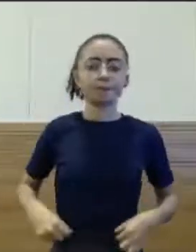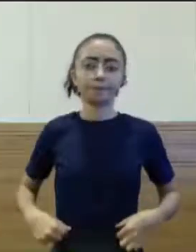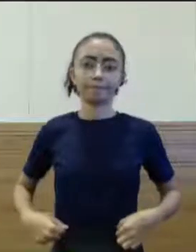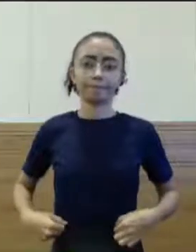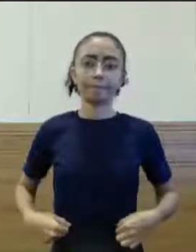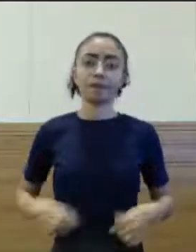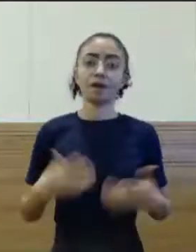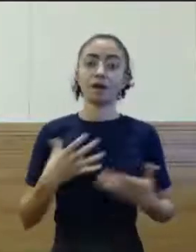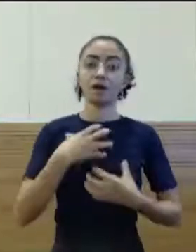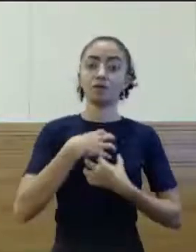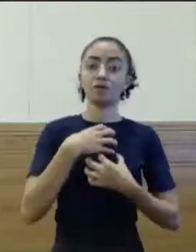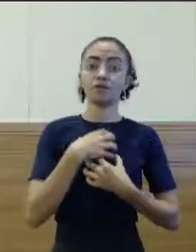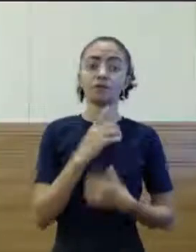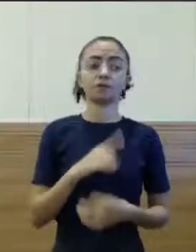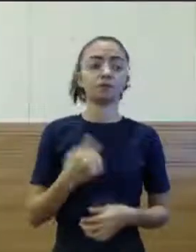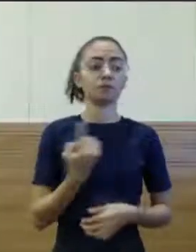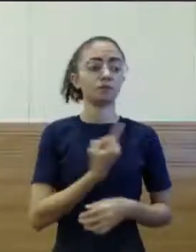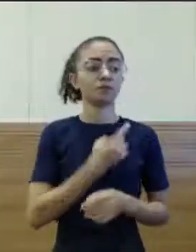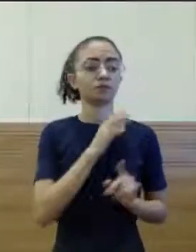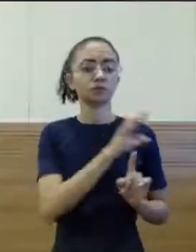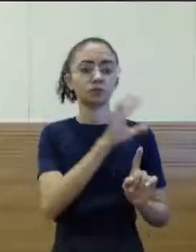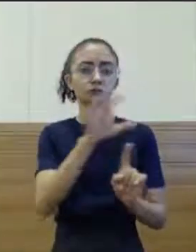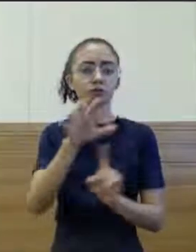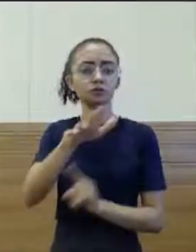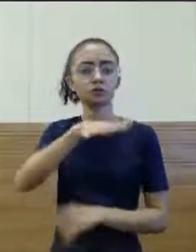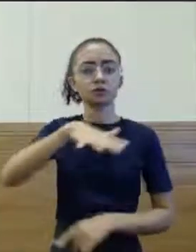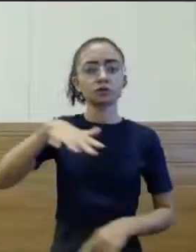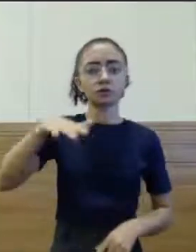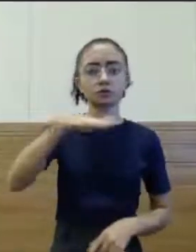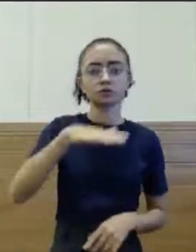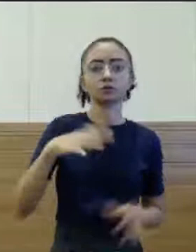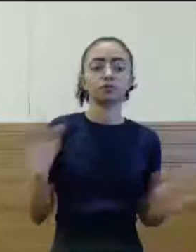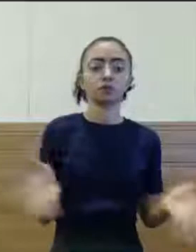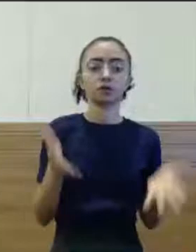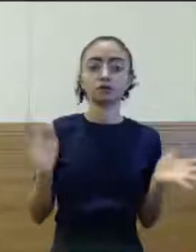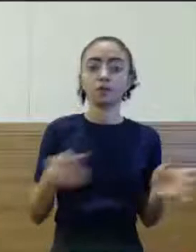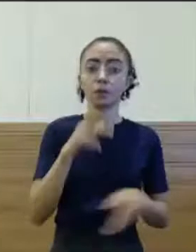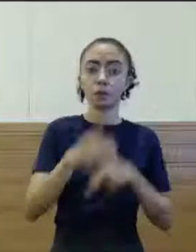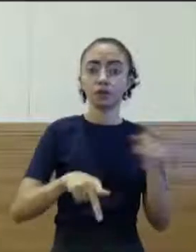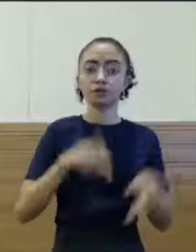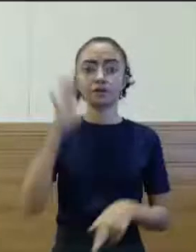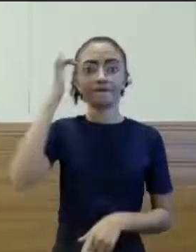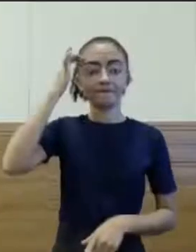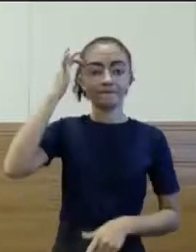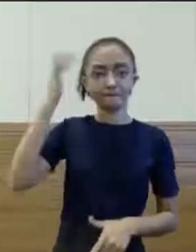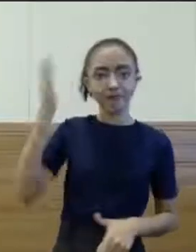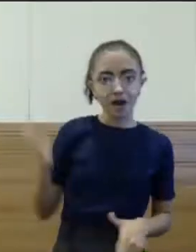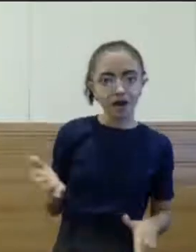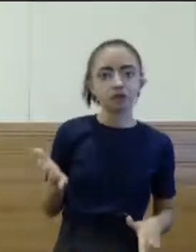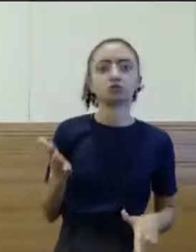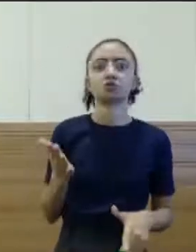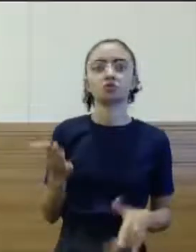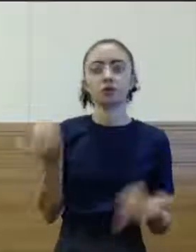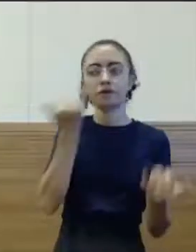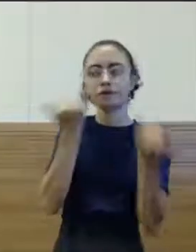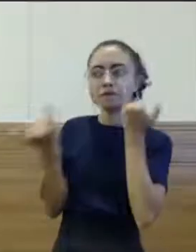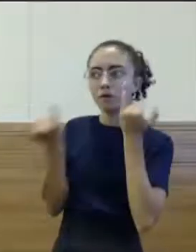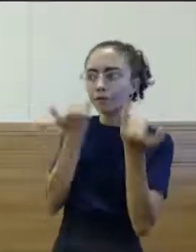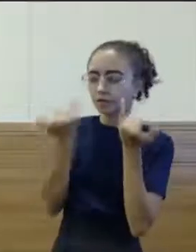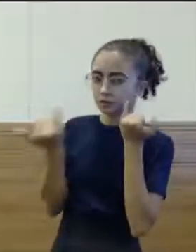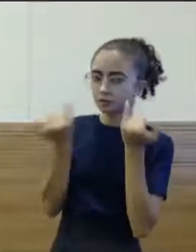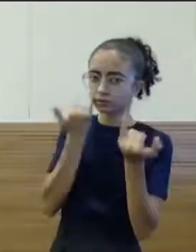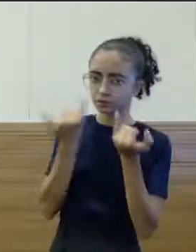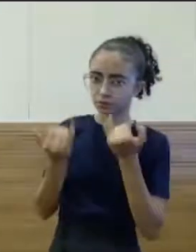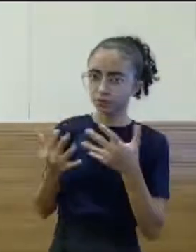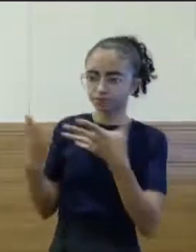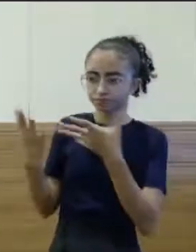would be the way where we change, we do, so that the population, that it might be easier to take on